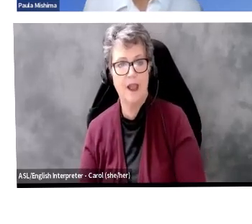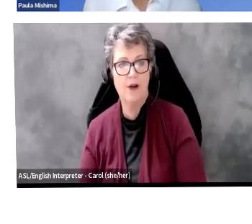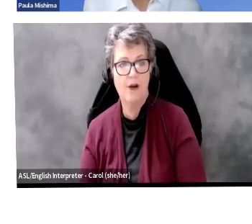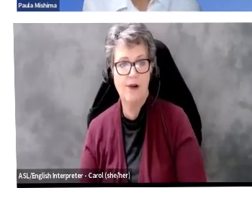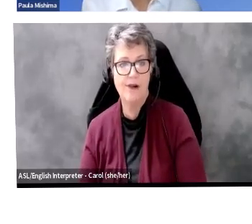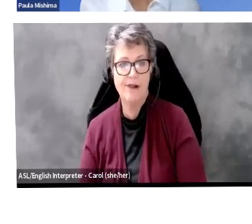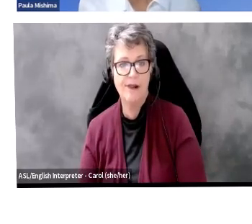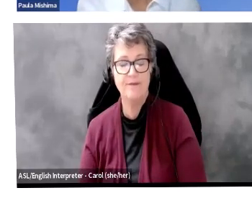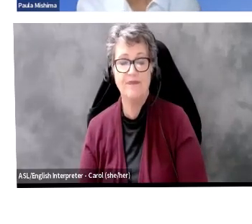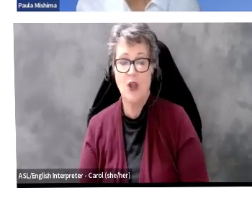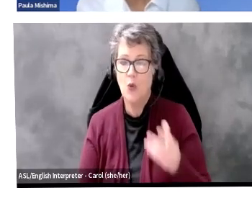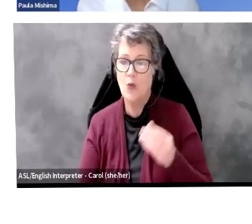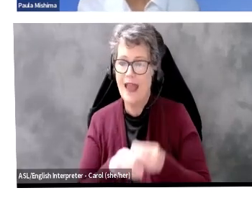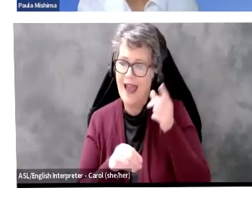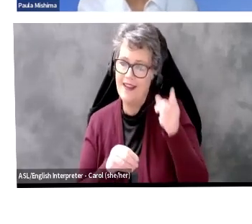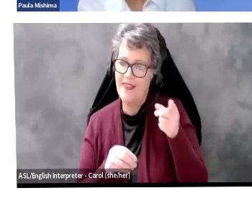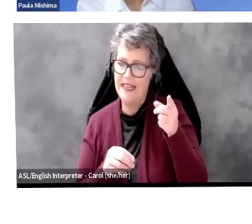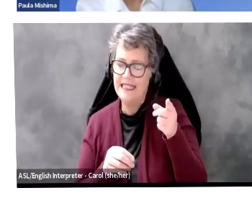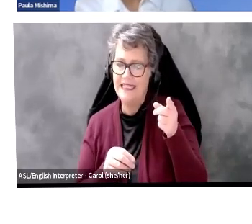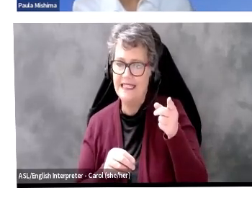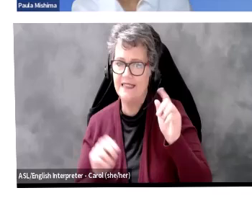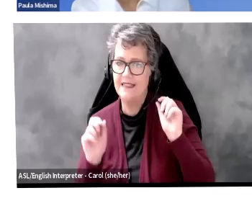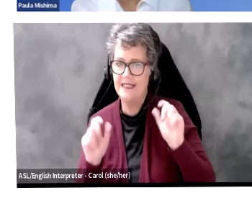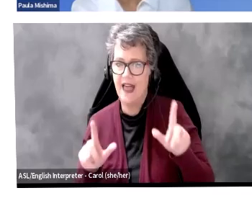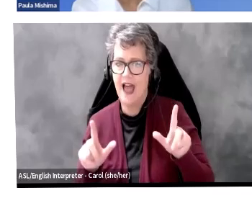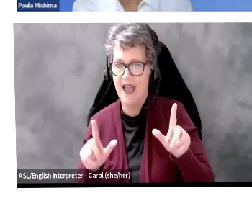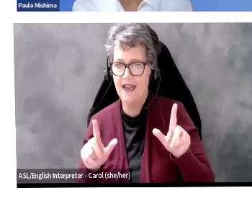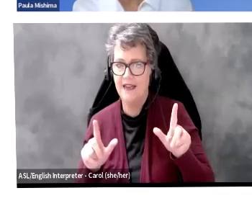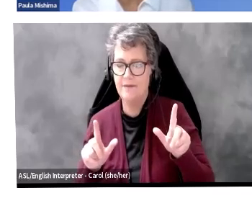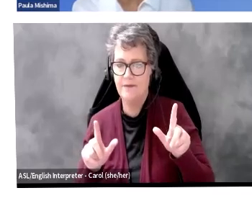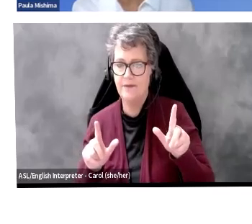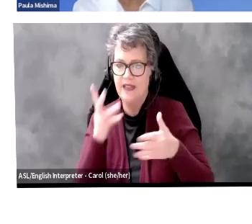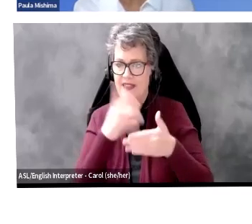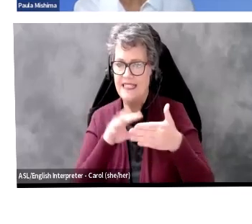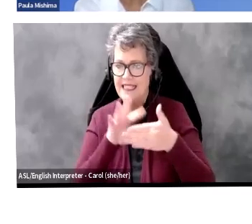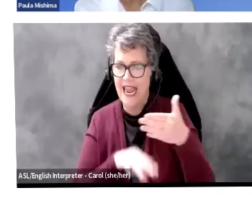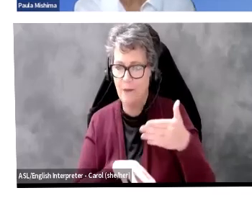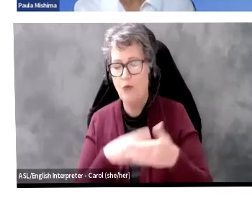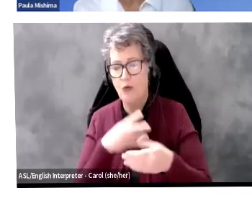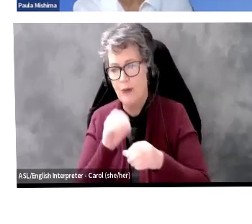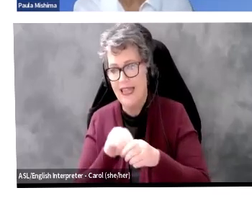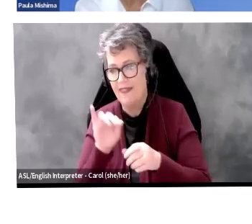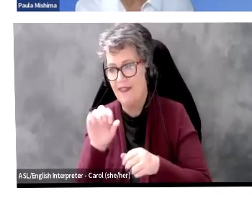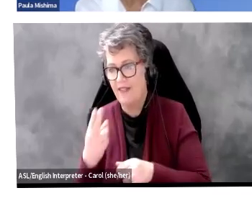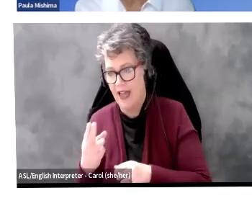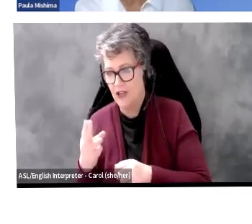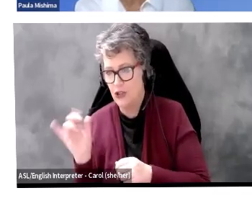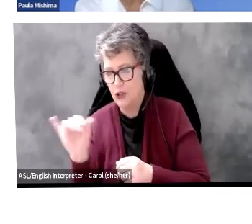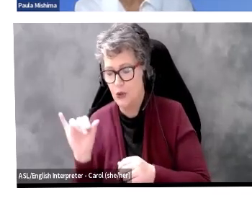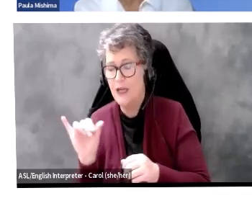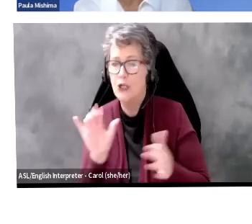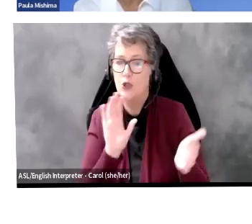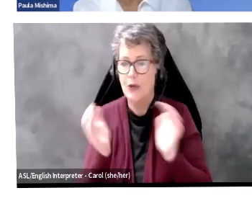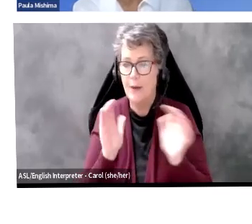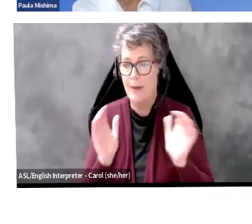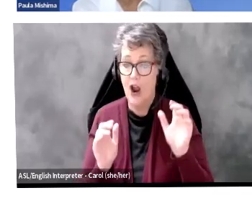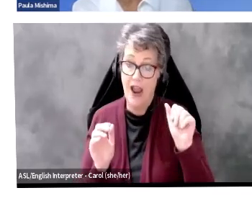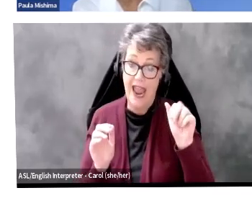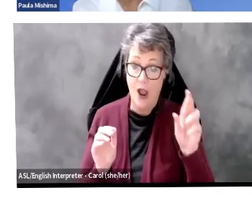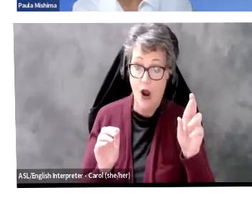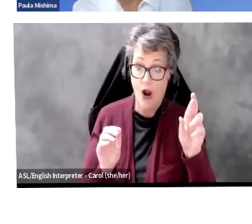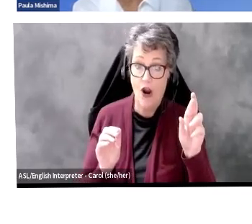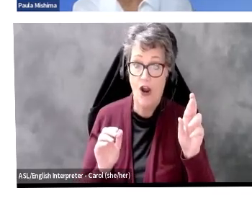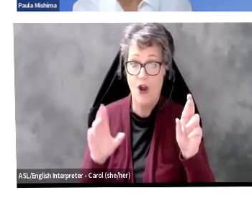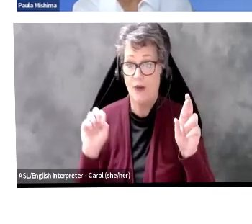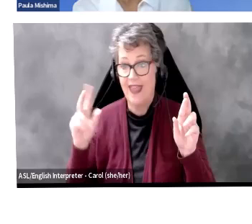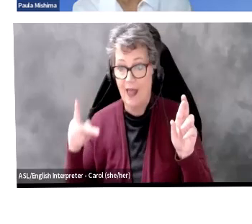So we added this slide, this table, which will also be in the flash, just to kind of compare AR